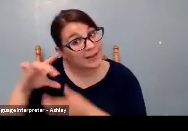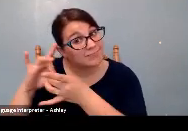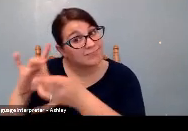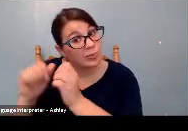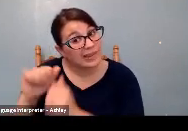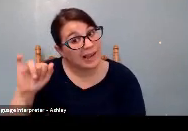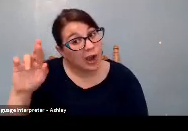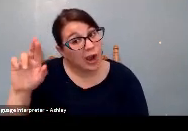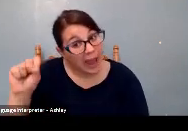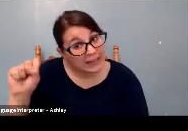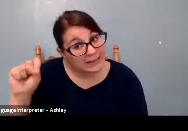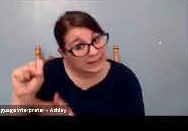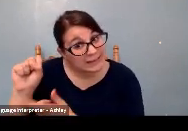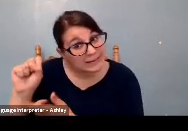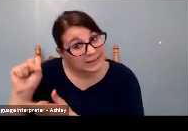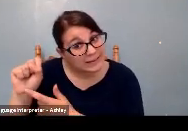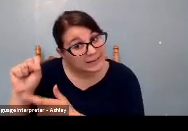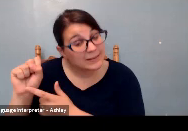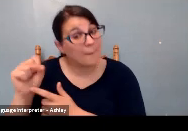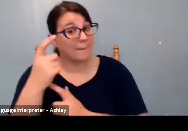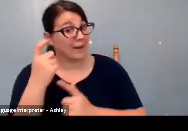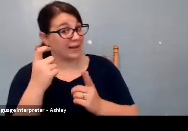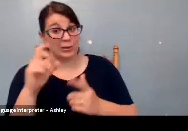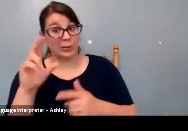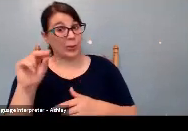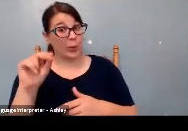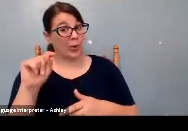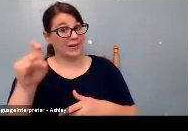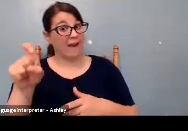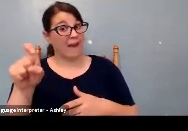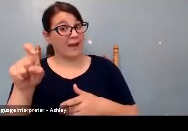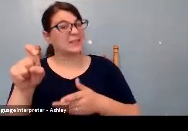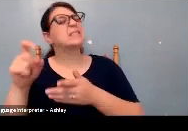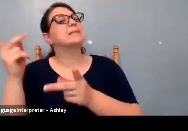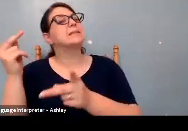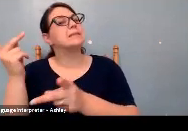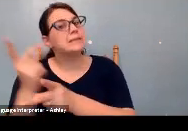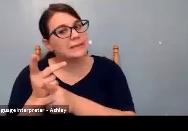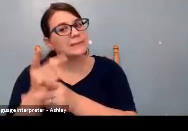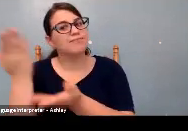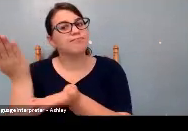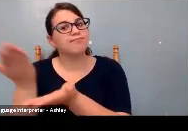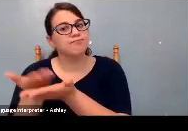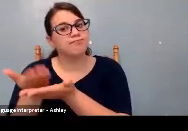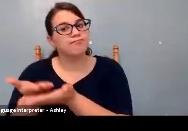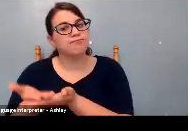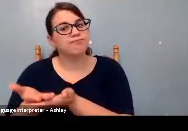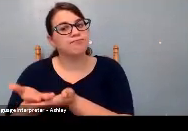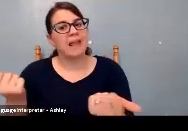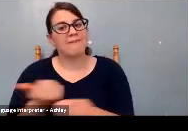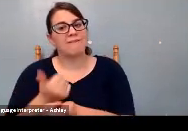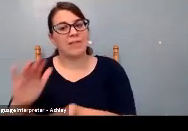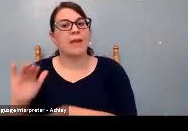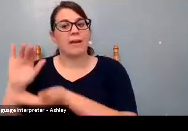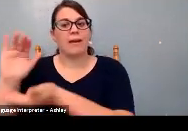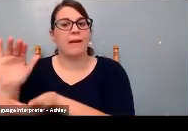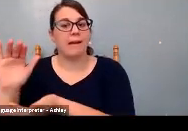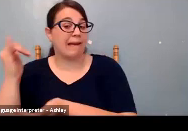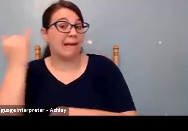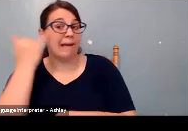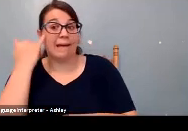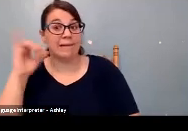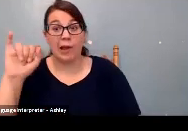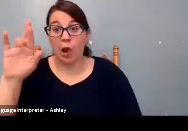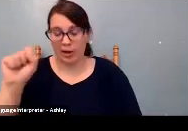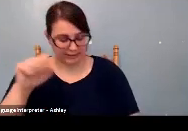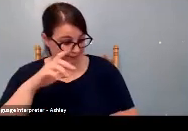since they're allowing for tax-free earnings. So be sure you keep an audit trail in case the IRS or Social Security were to audit the